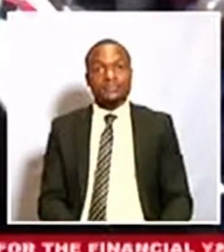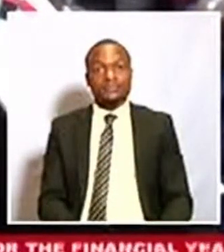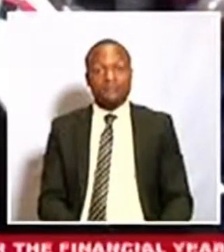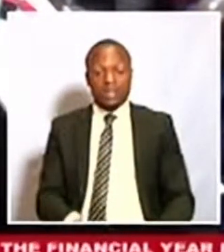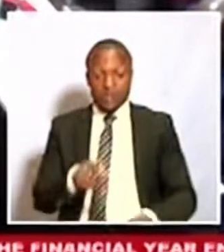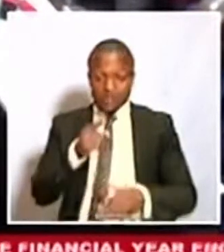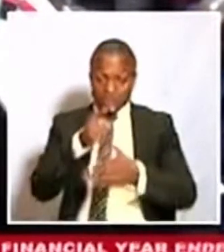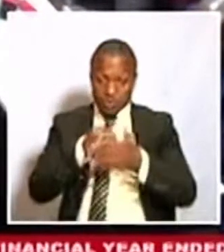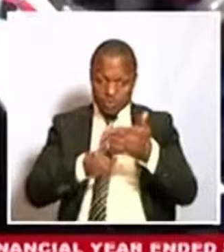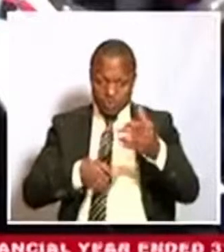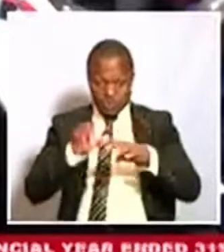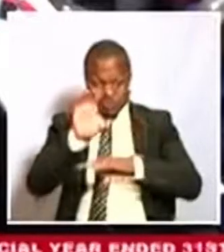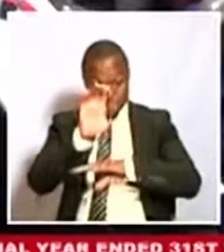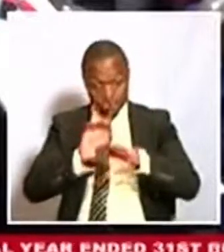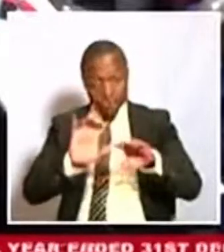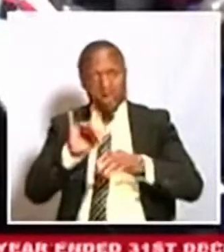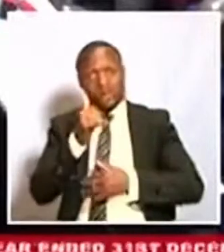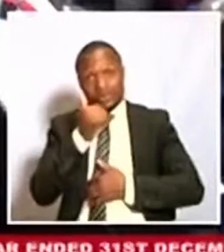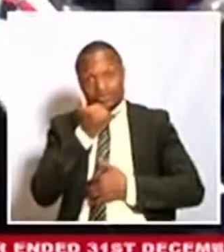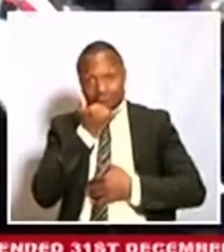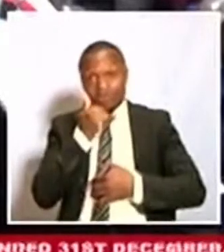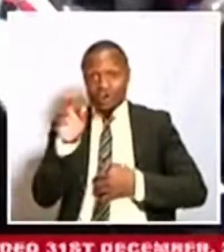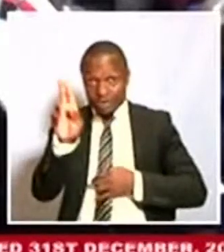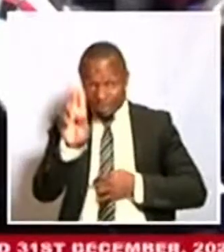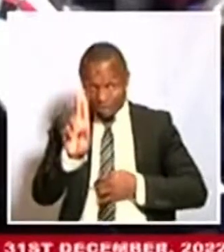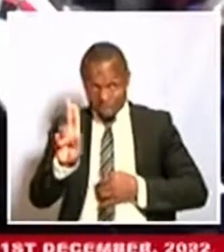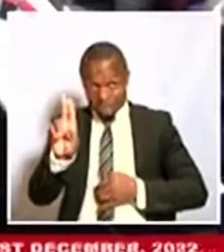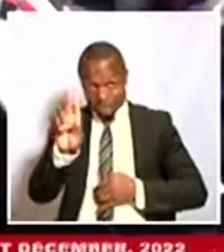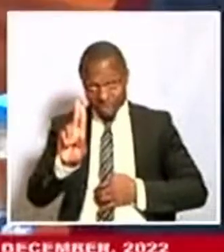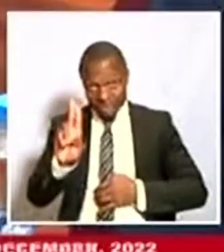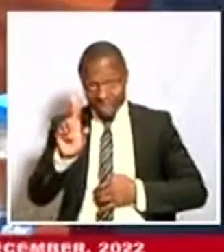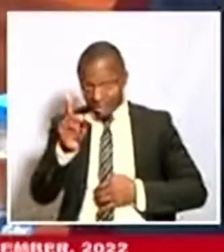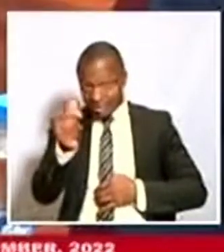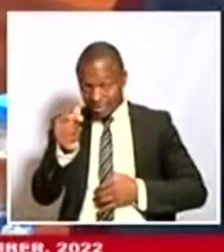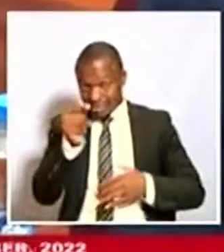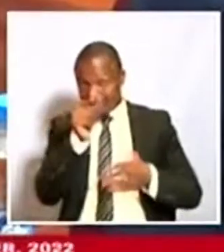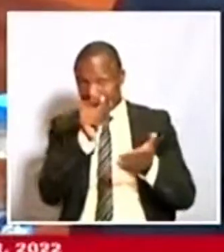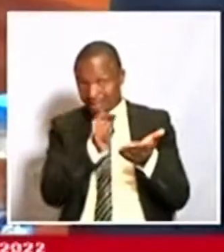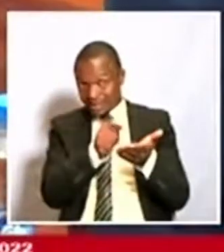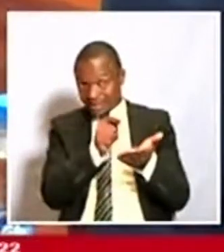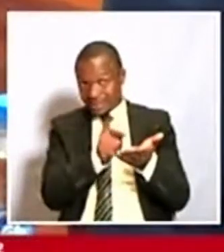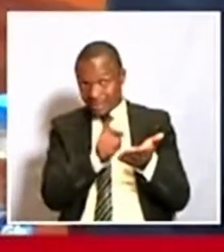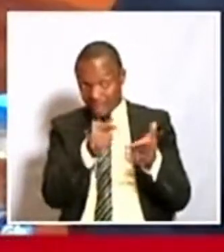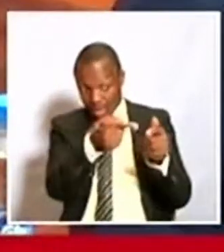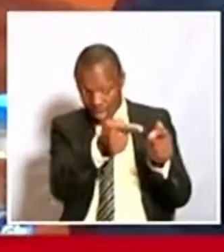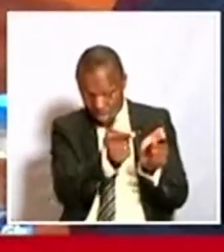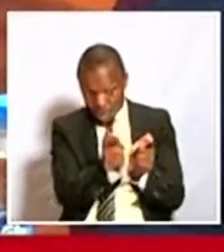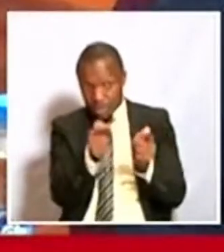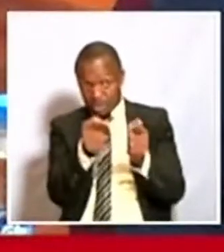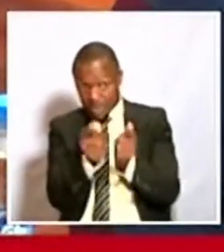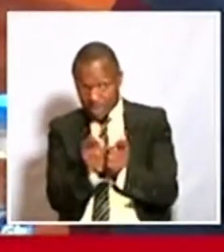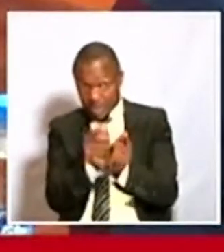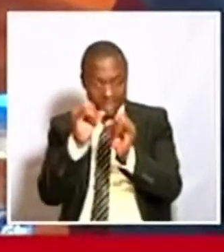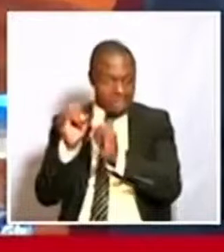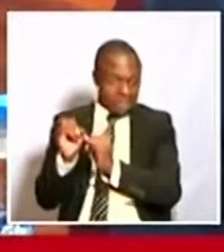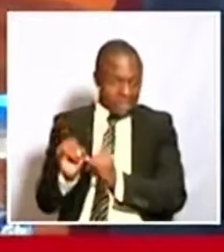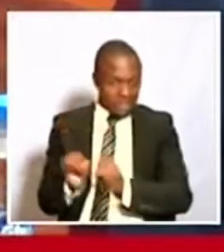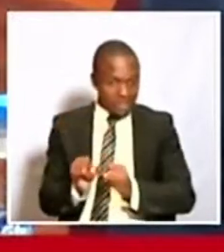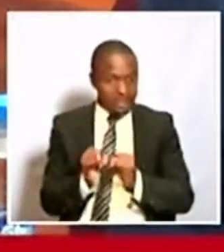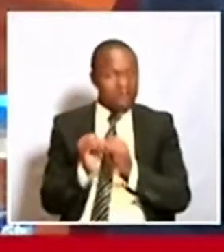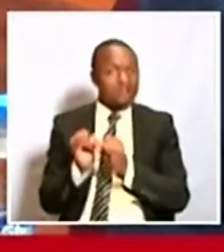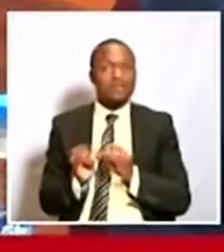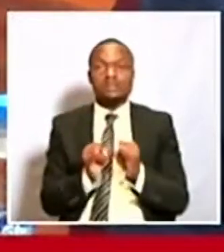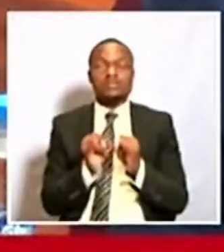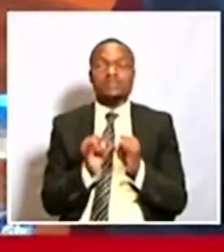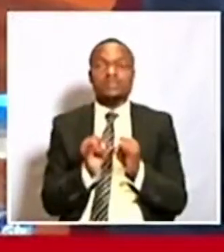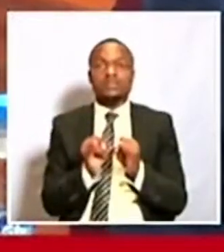what led to the misapplication is that these groups, they implemented projects which we did